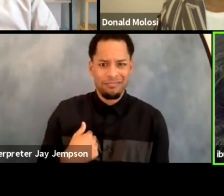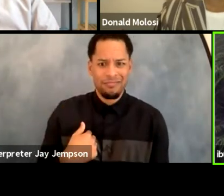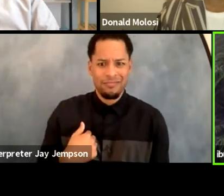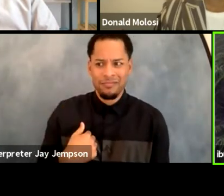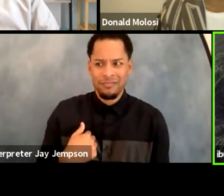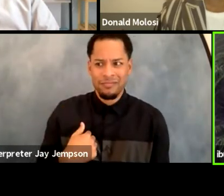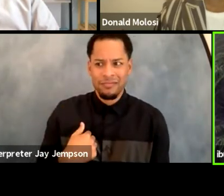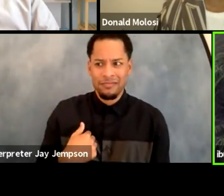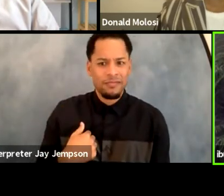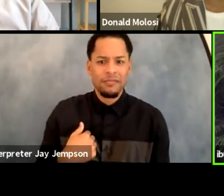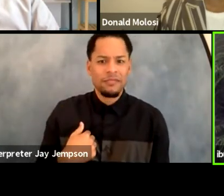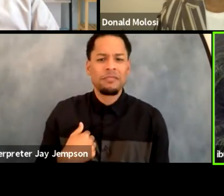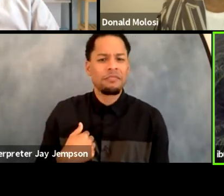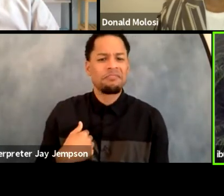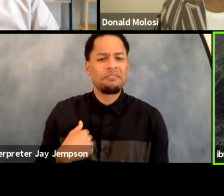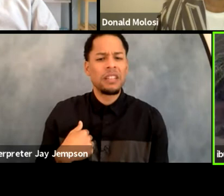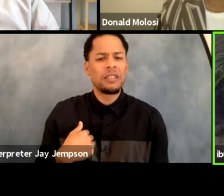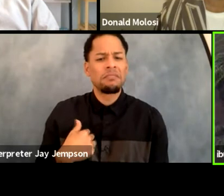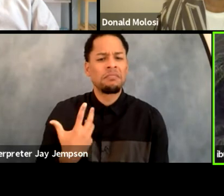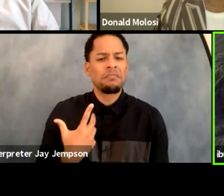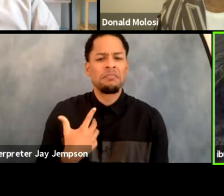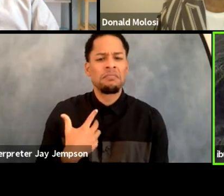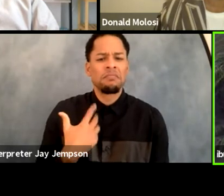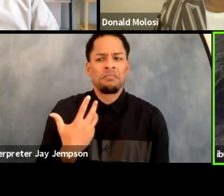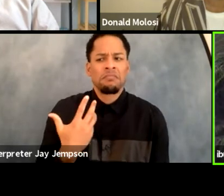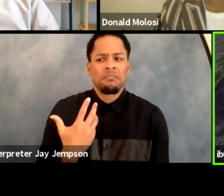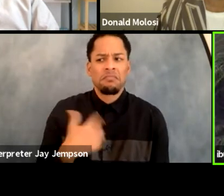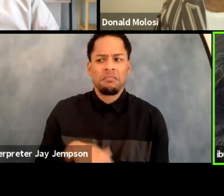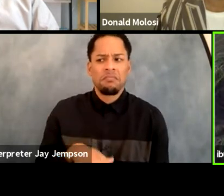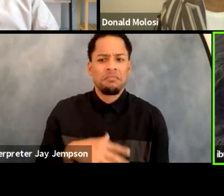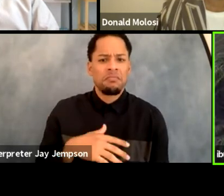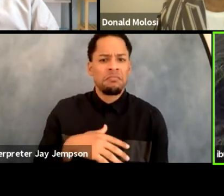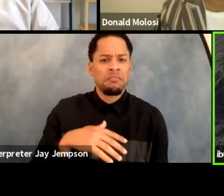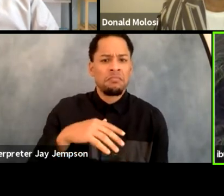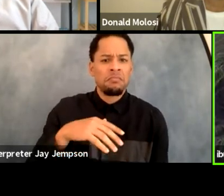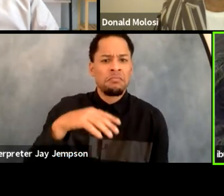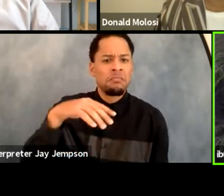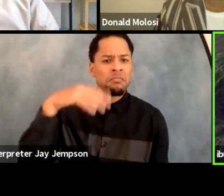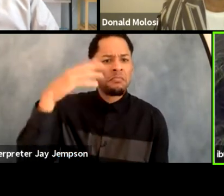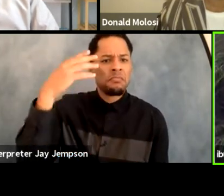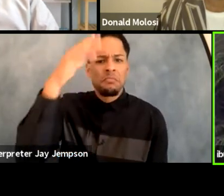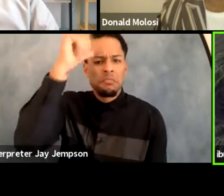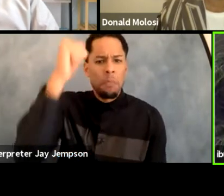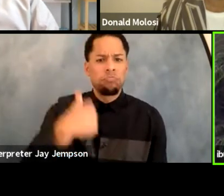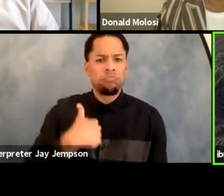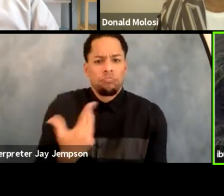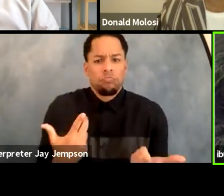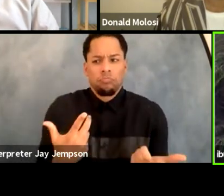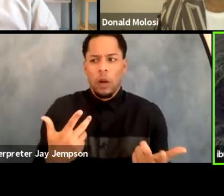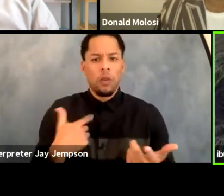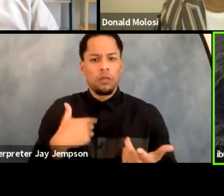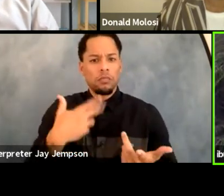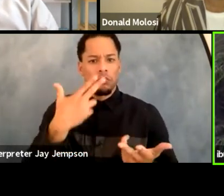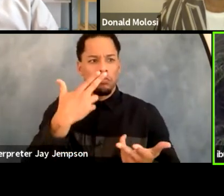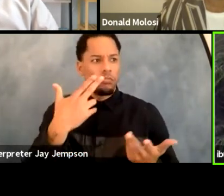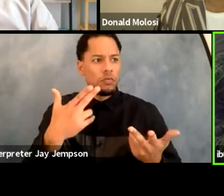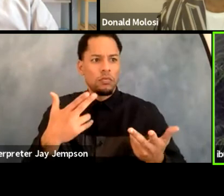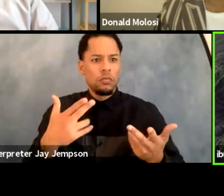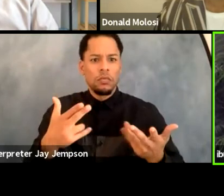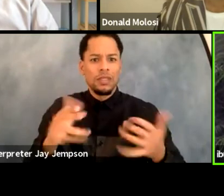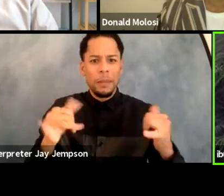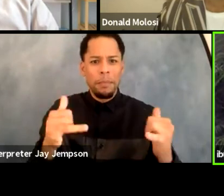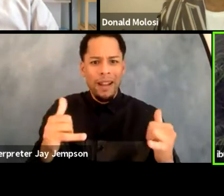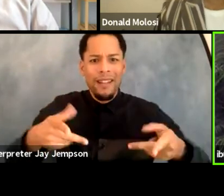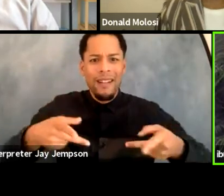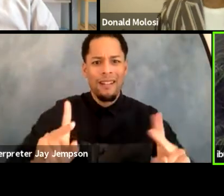to let this play just be like that, you know, whether you like it or not, you know, let's see how it goes. And we discovered that the audience loved it, you know, they were not even,